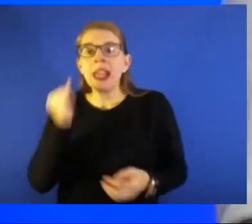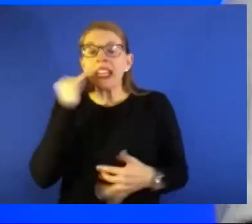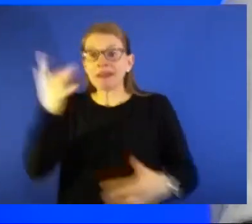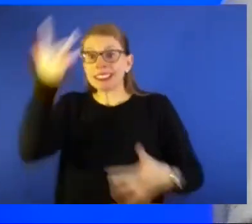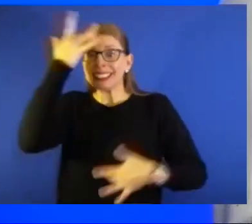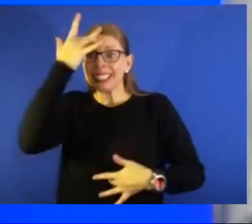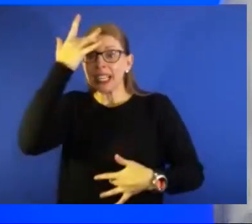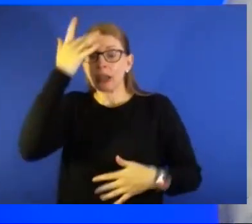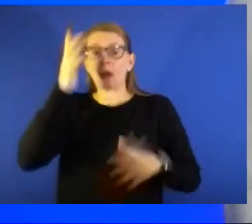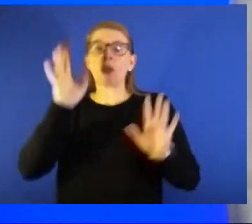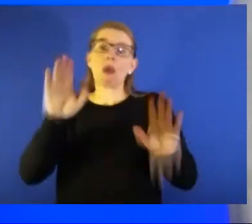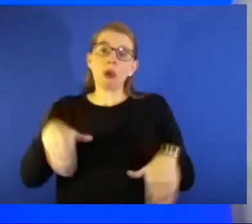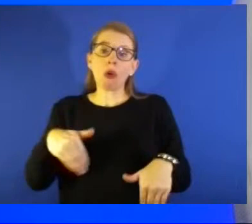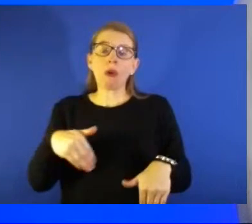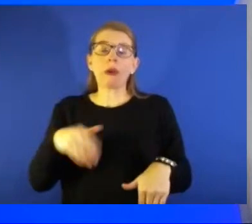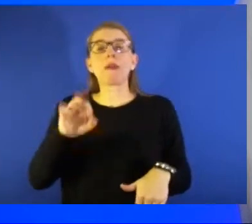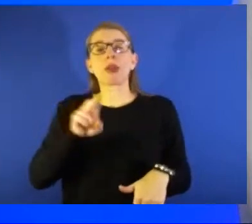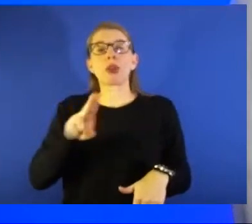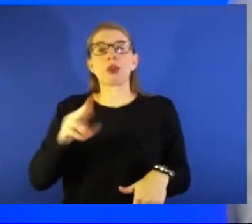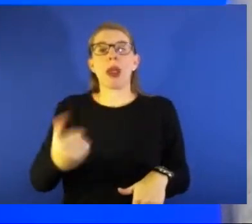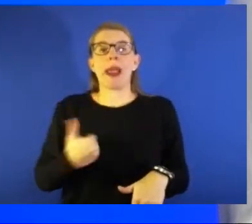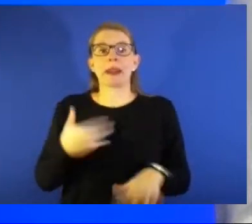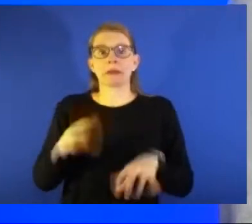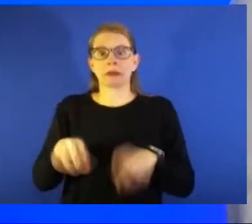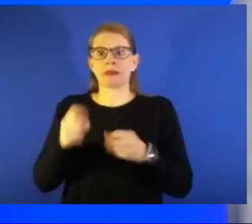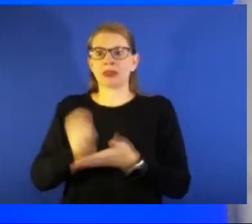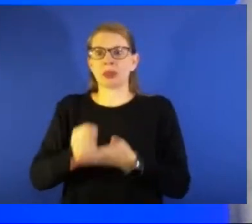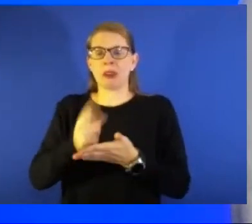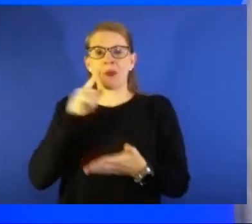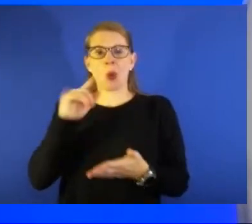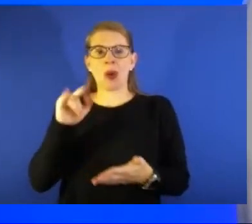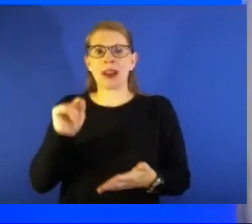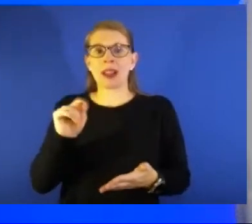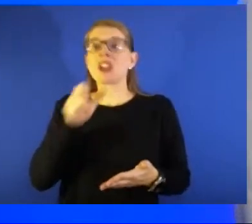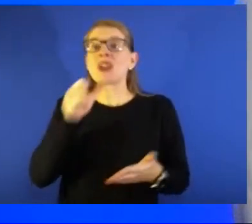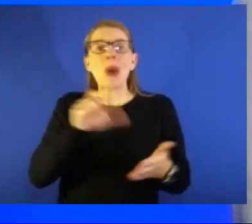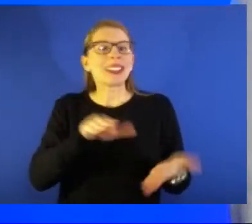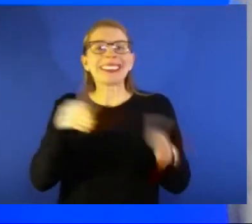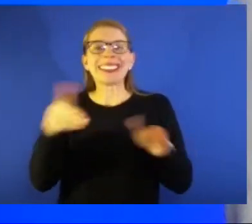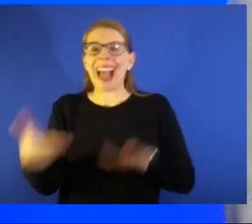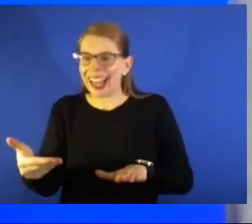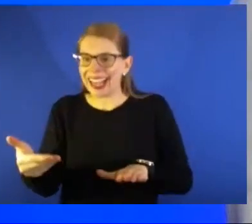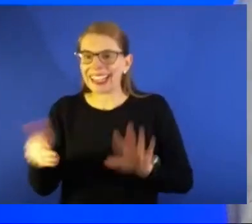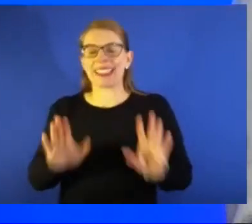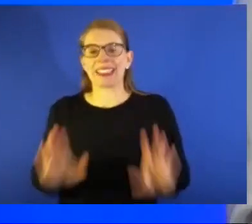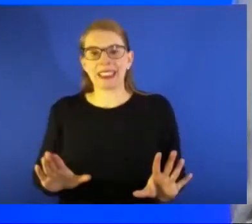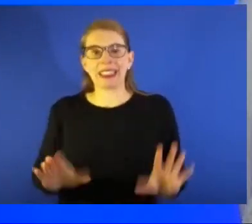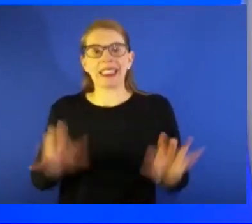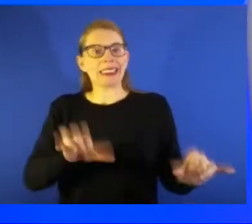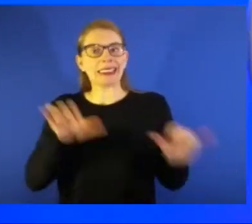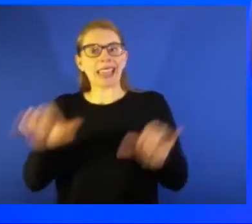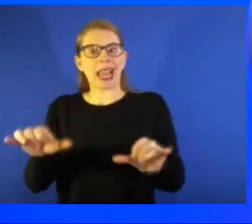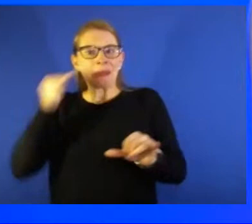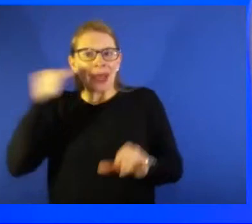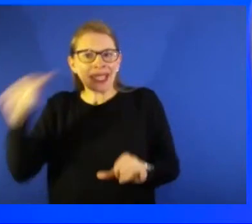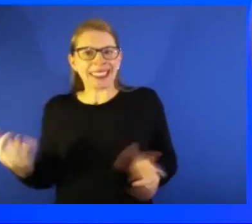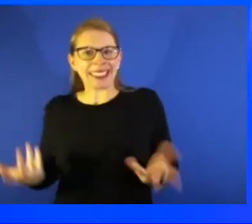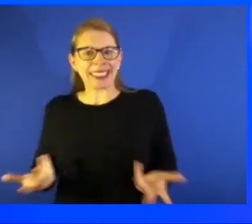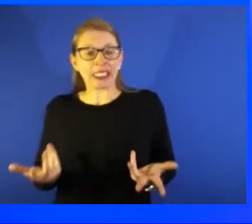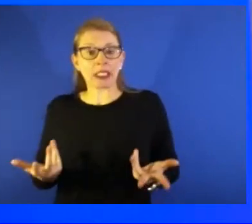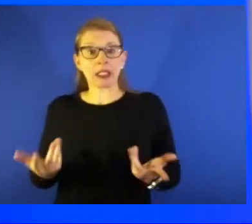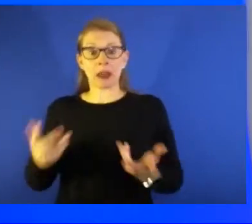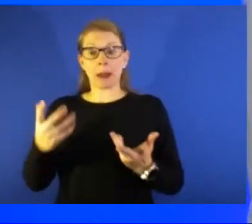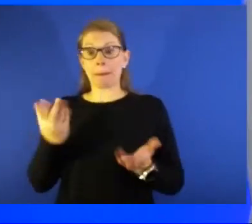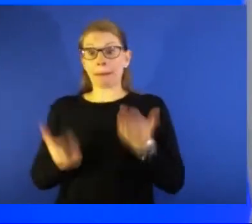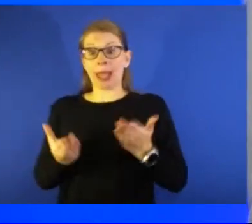oh, I had the flu, then you get treatment for it. And so you don't die. And you don't die. All right. And I said, it's the same thing. You could be a carrier and